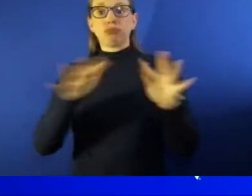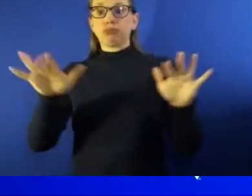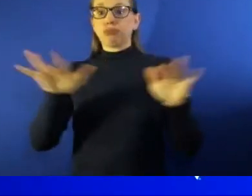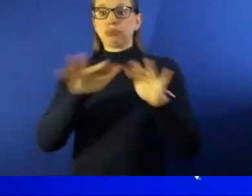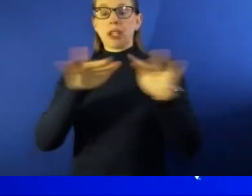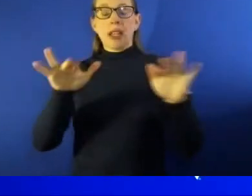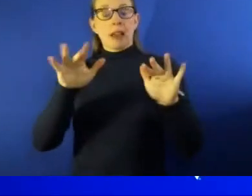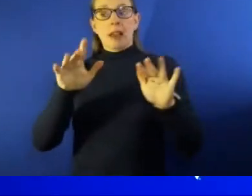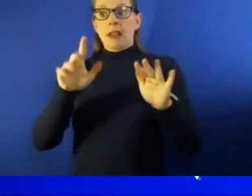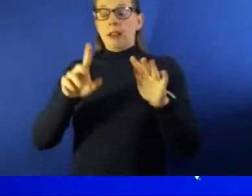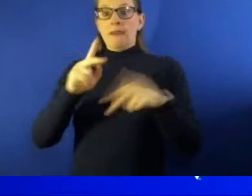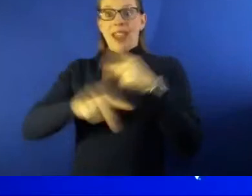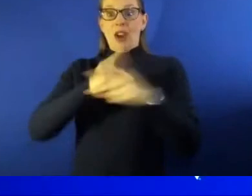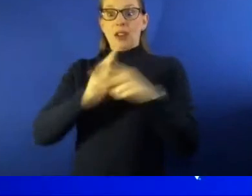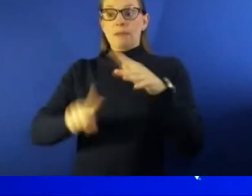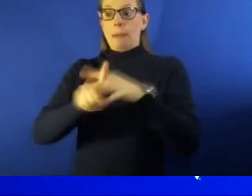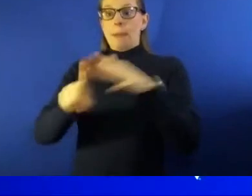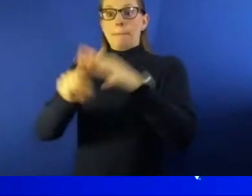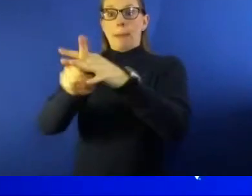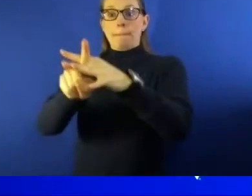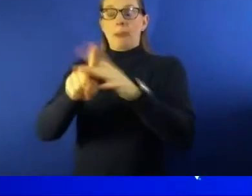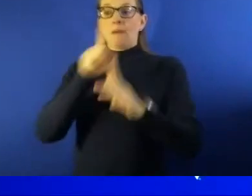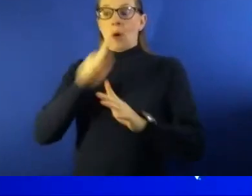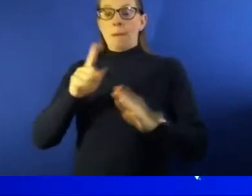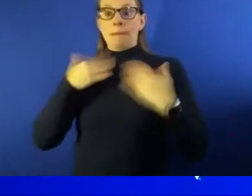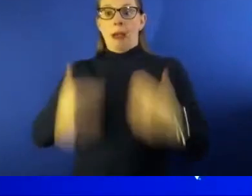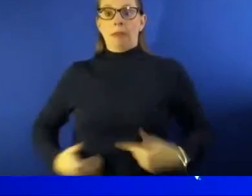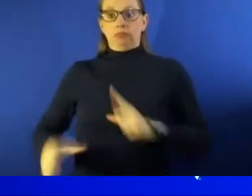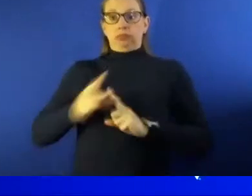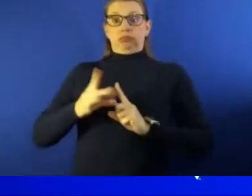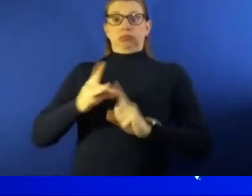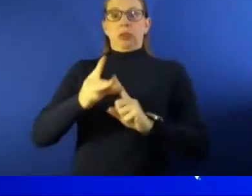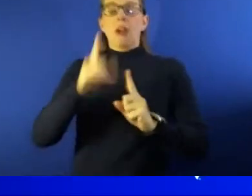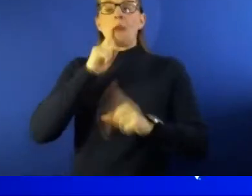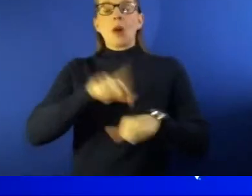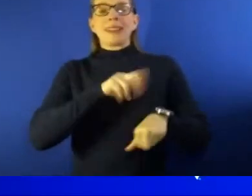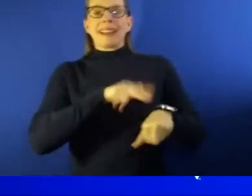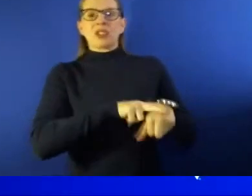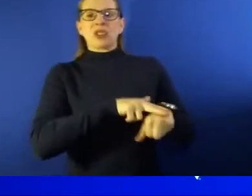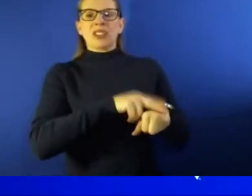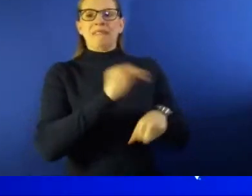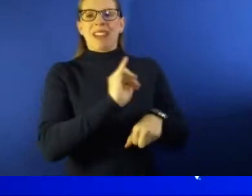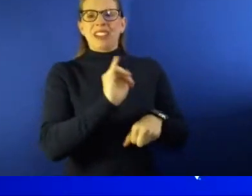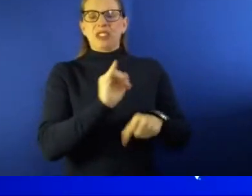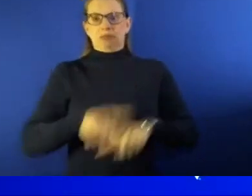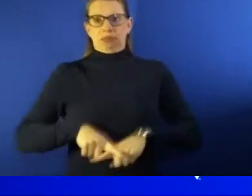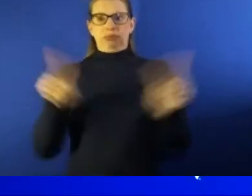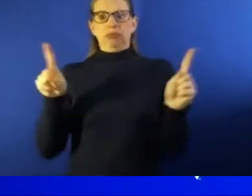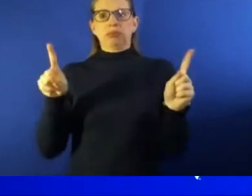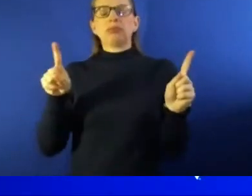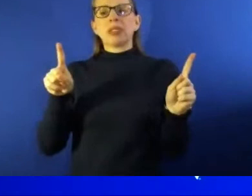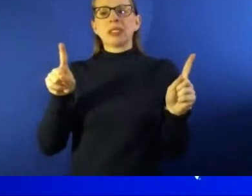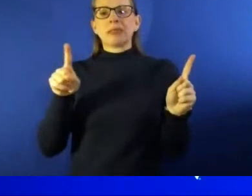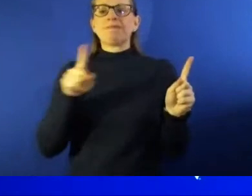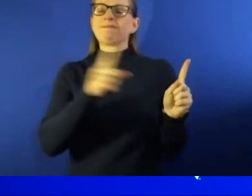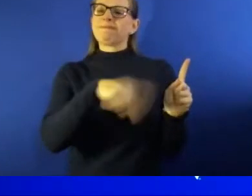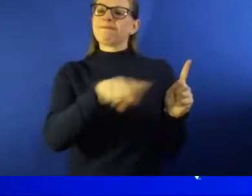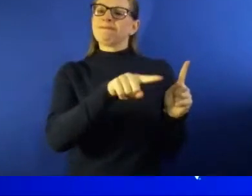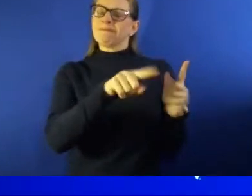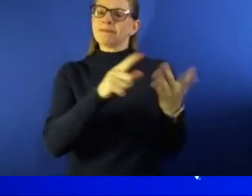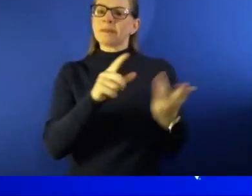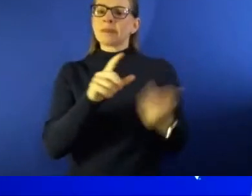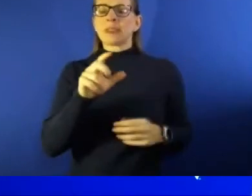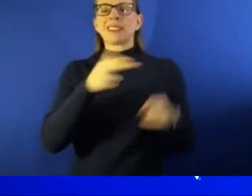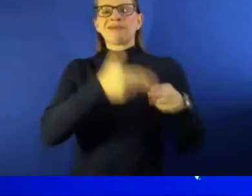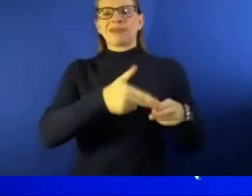in the past, as compared to those people that just had natural infection itself, or convalescent people, as we would say. So I